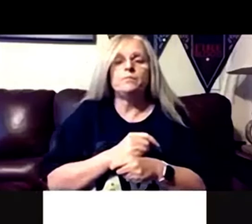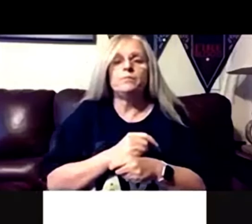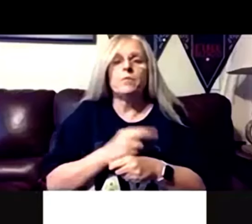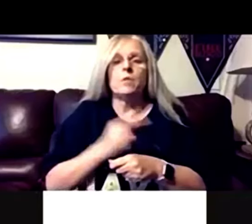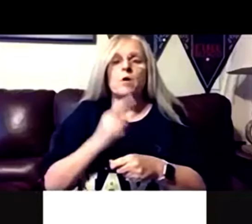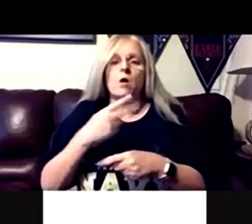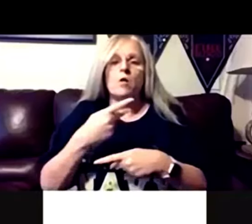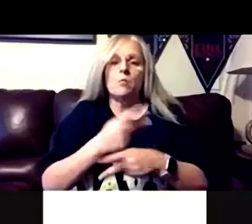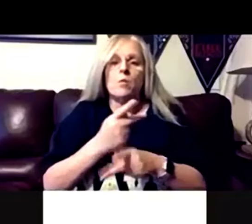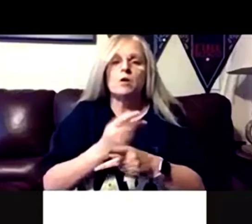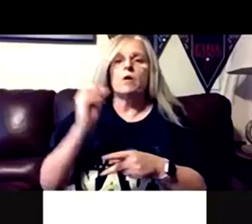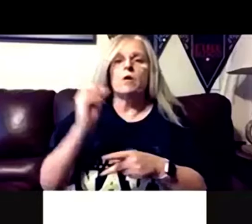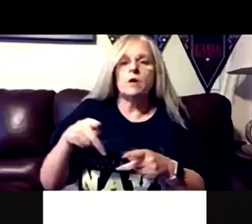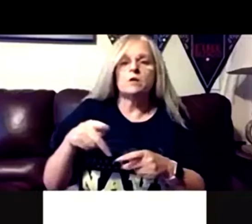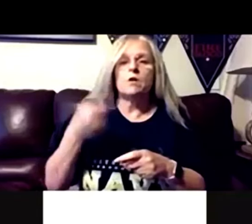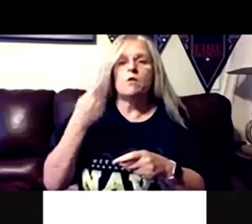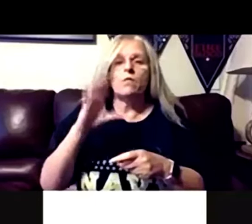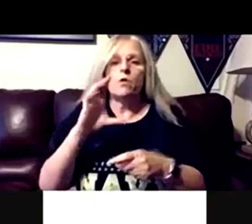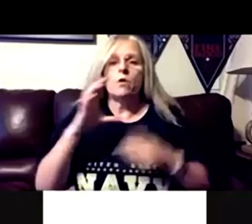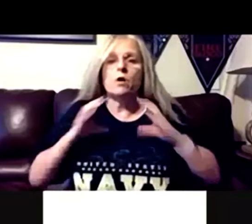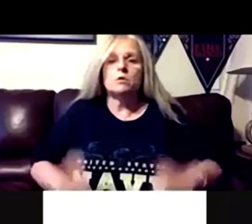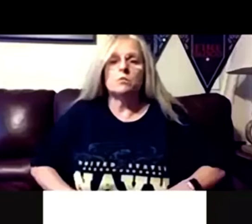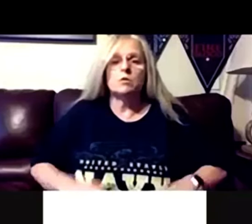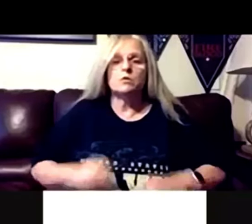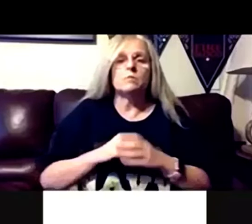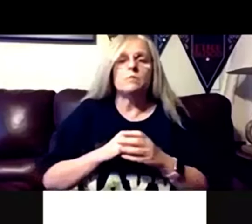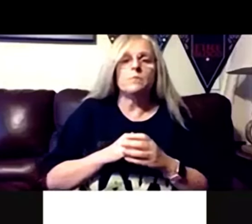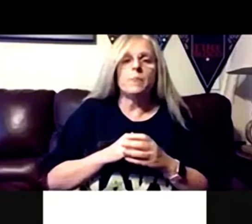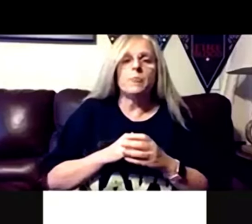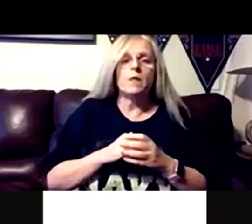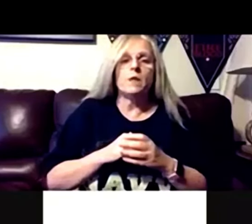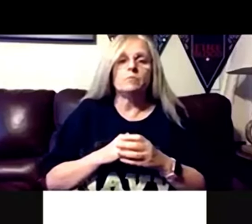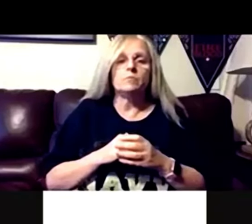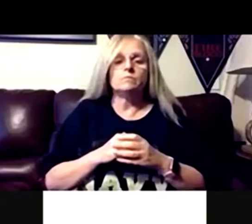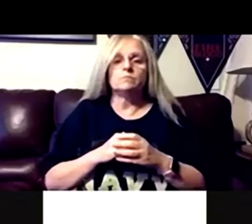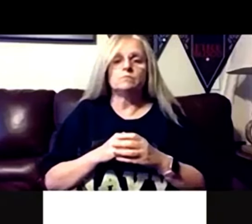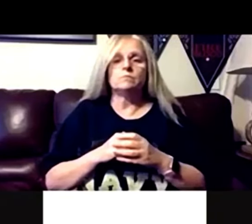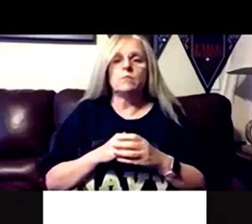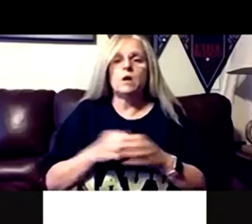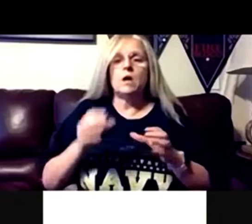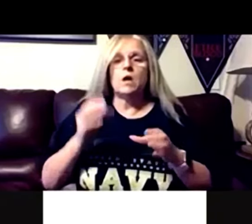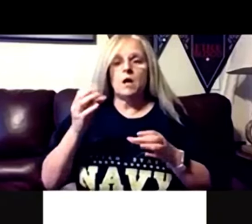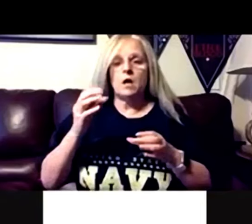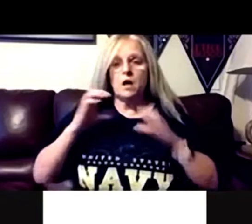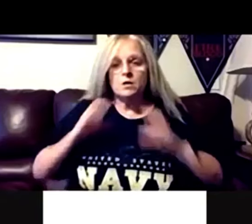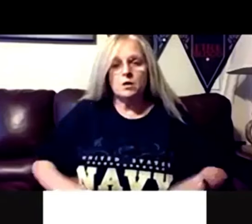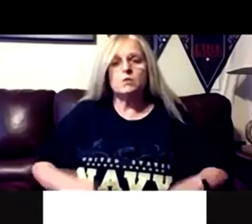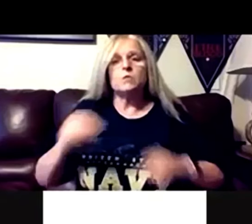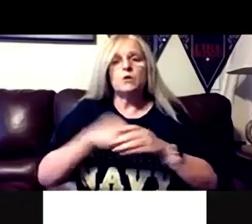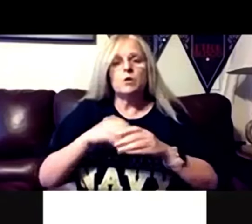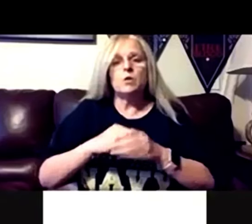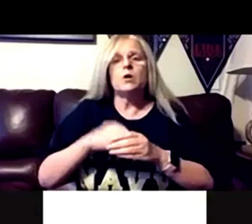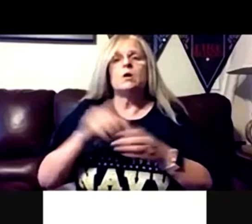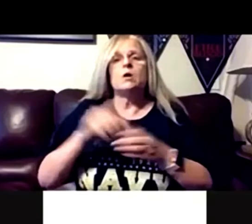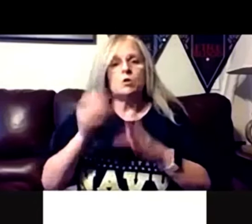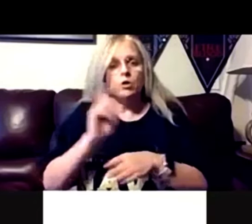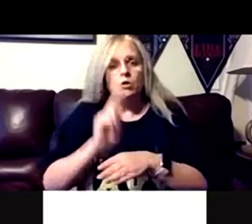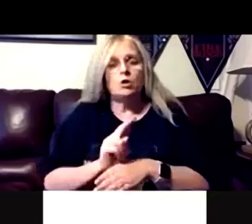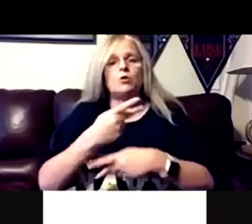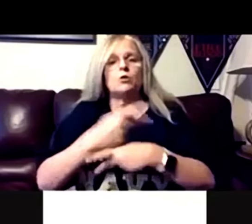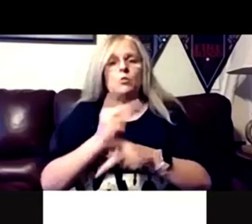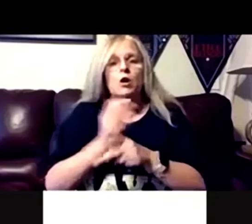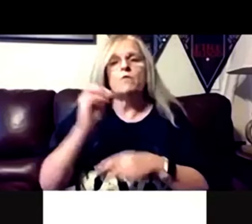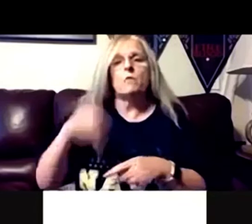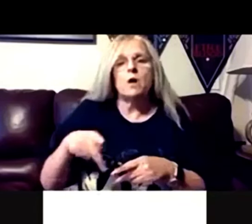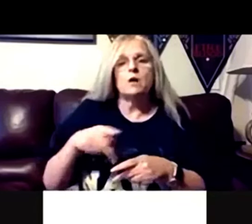products of ONPASSIVE for the customers. And as customers come in and start to use the products of ONPASSIVE,